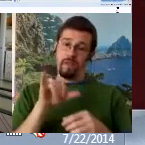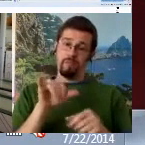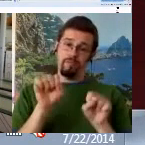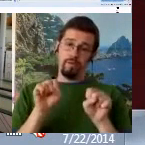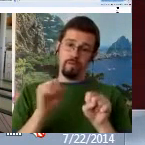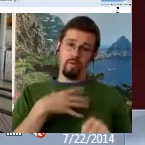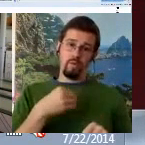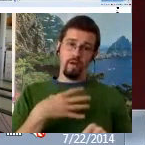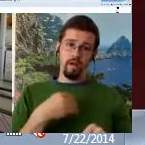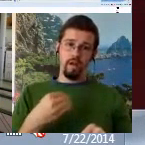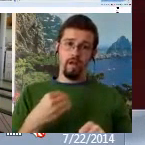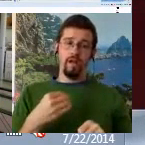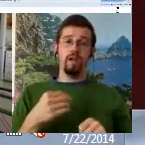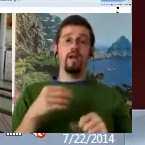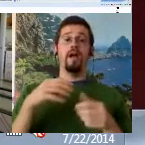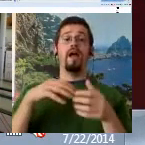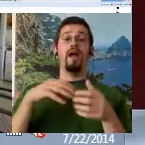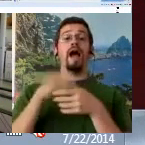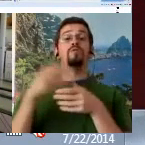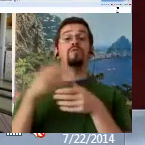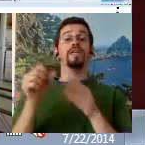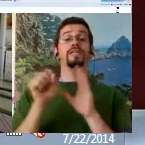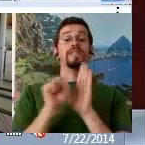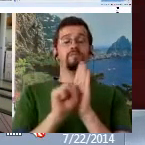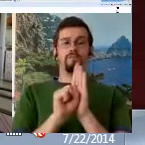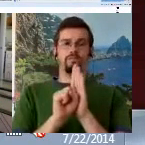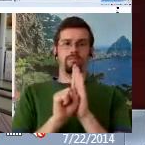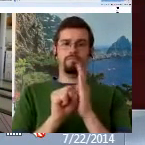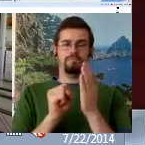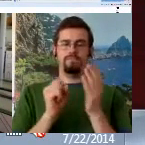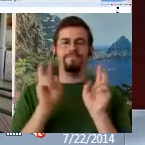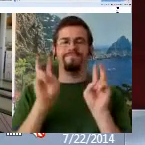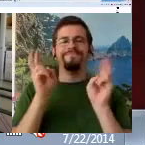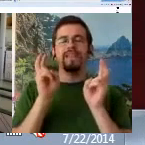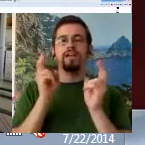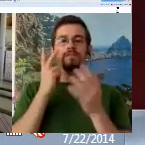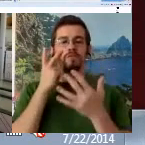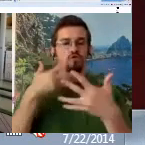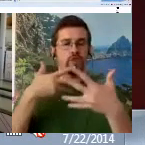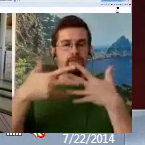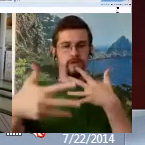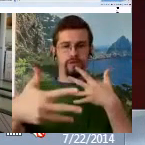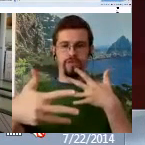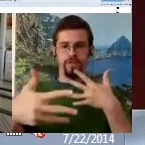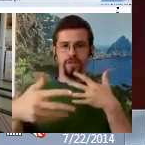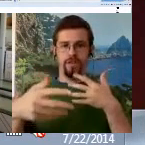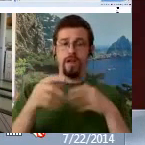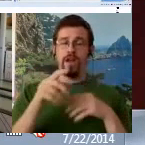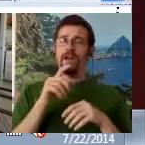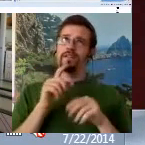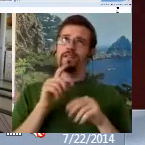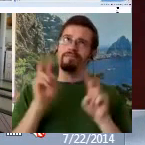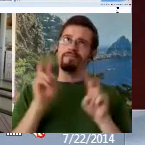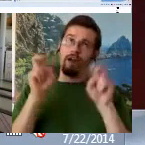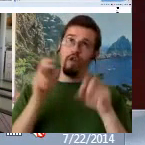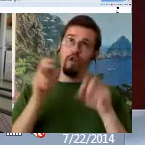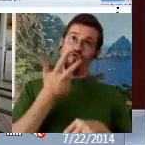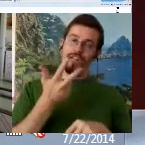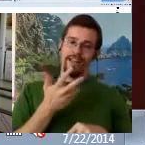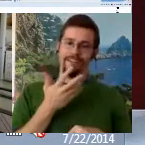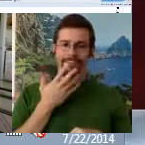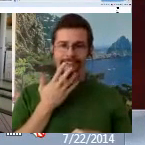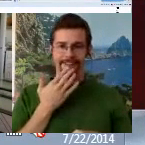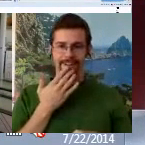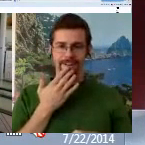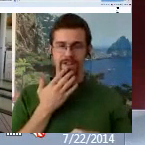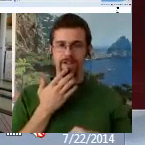Outside of the symbol, it's transparent. So our font, it's actually a 3-color font, but since one is transparent, we don't really